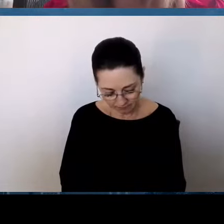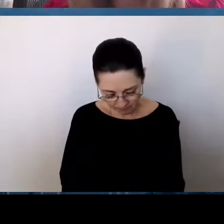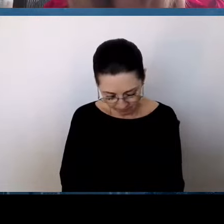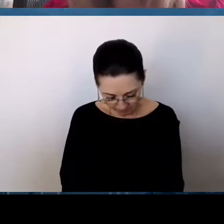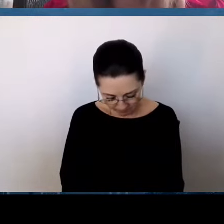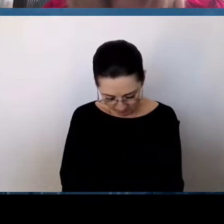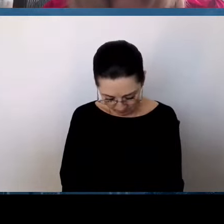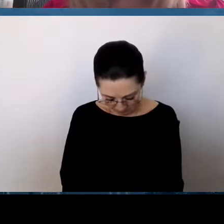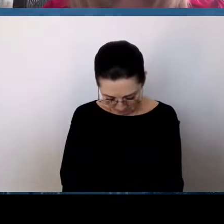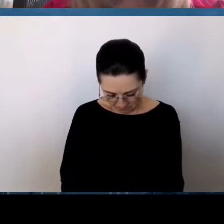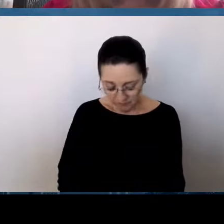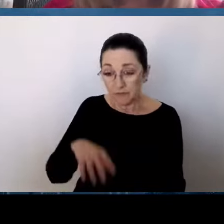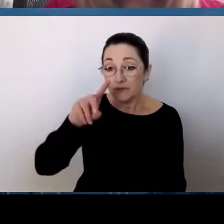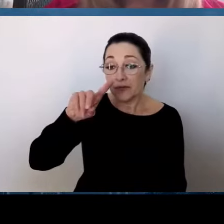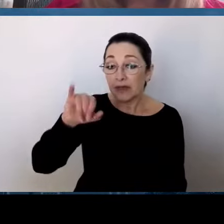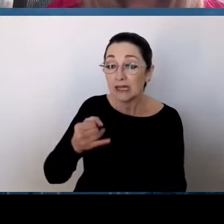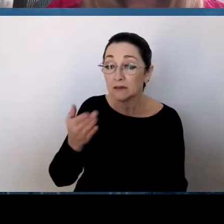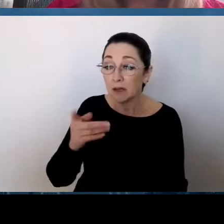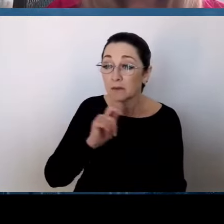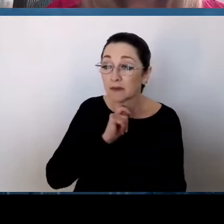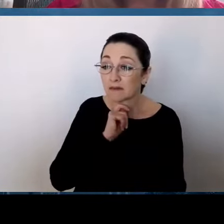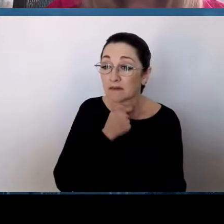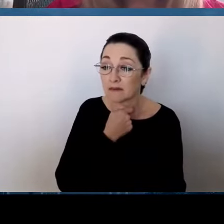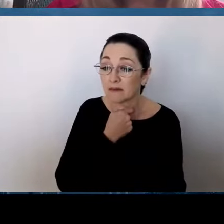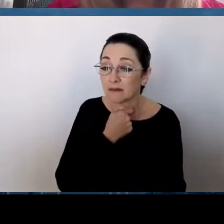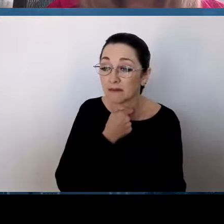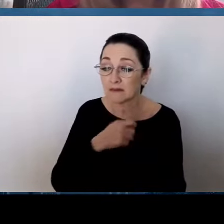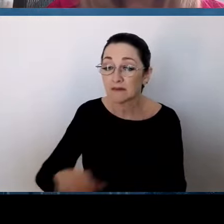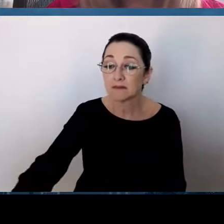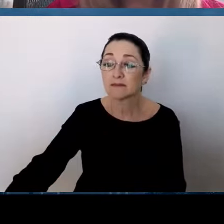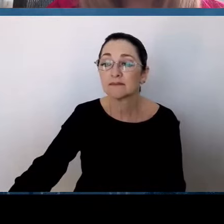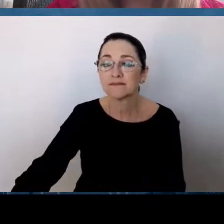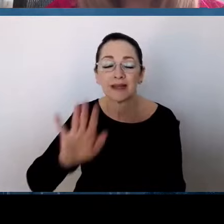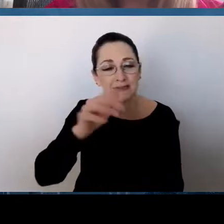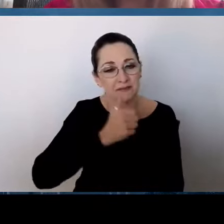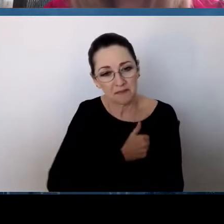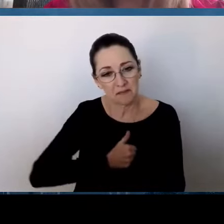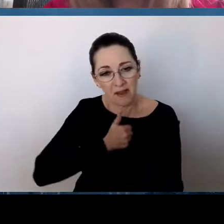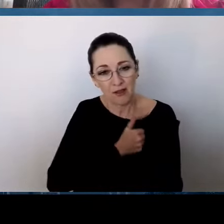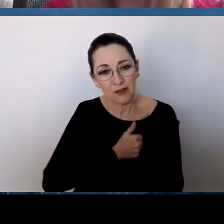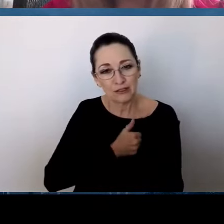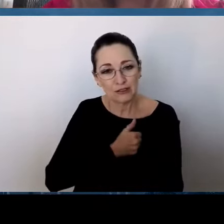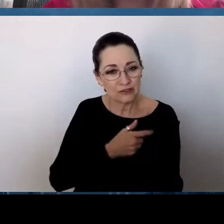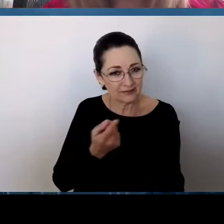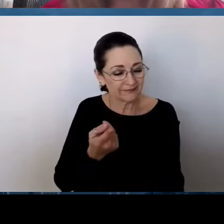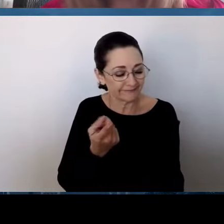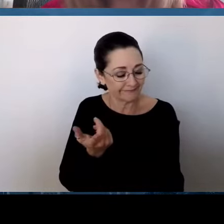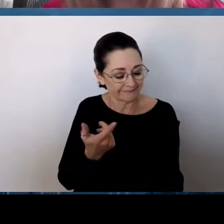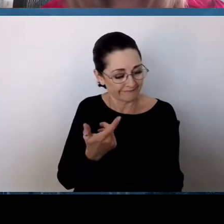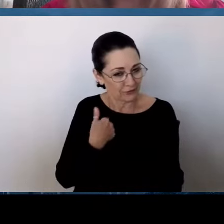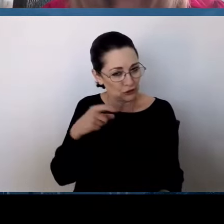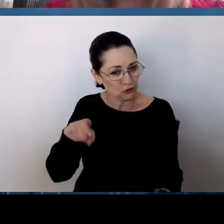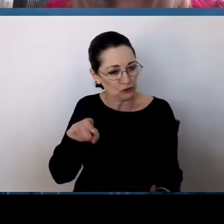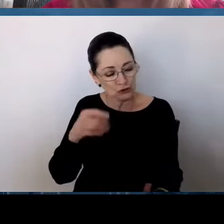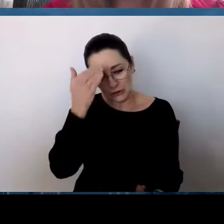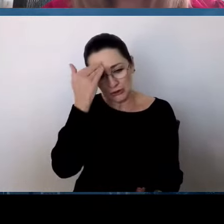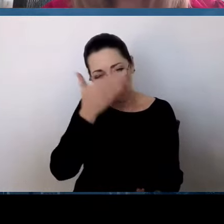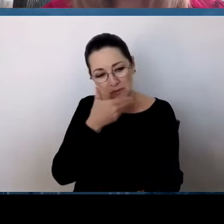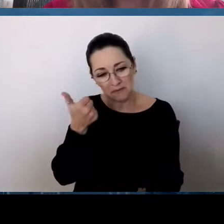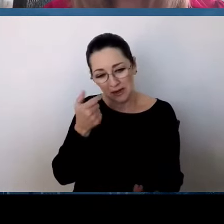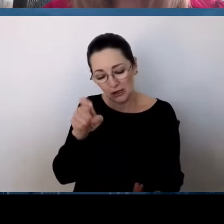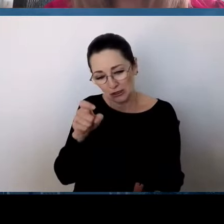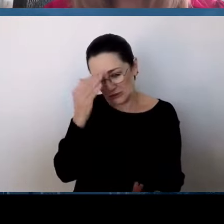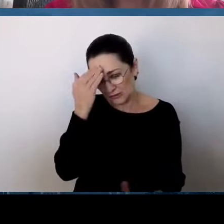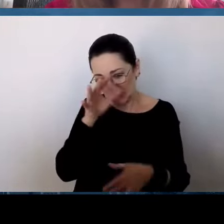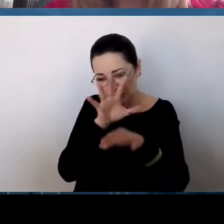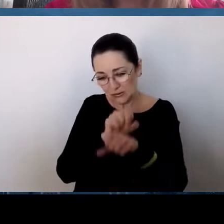I don't know, DJ, you might be muted. My apologies. You'd think I'd be used to this by this point. You've